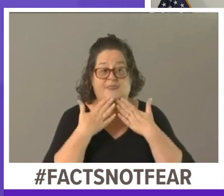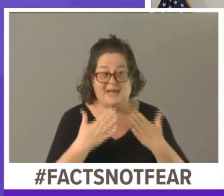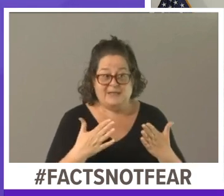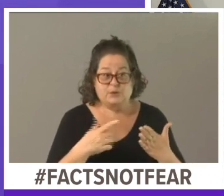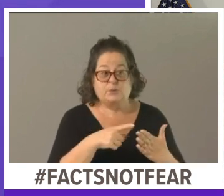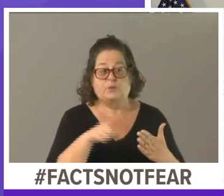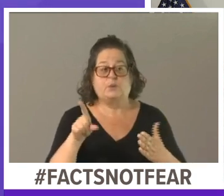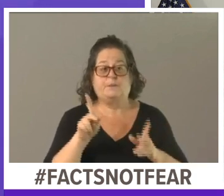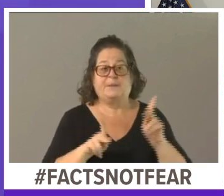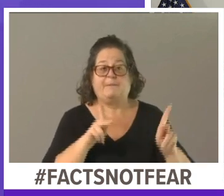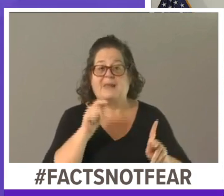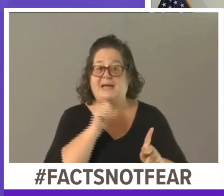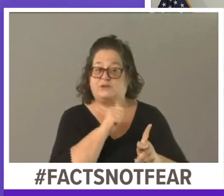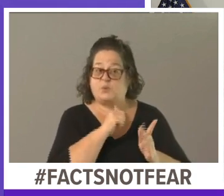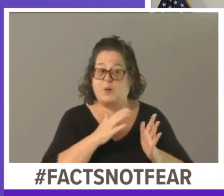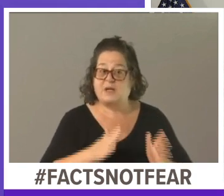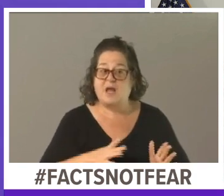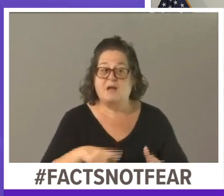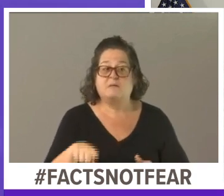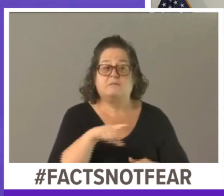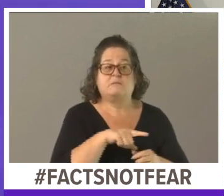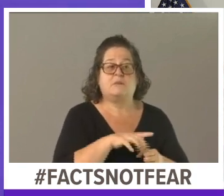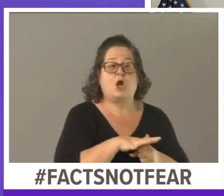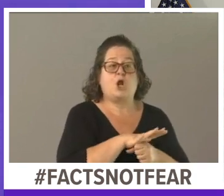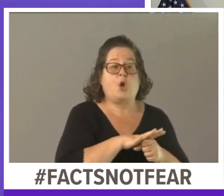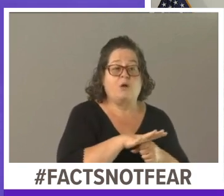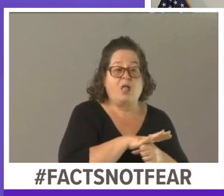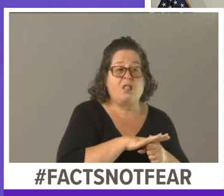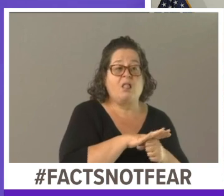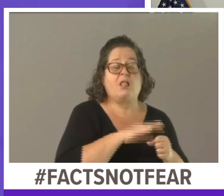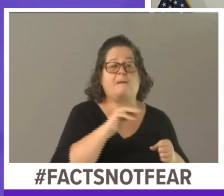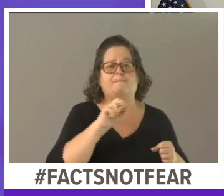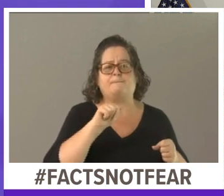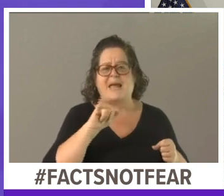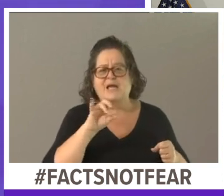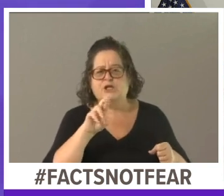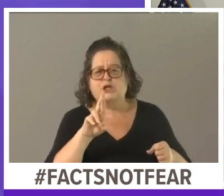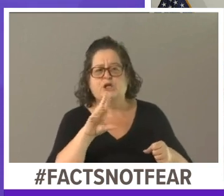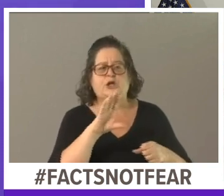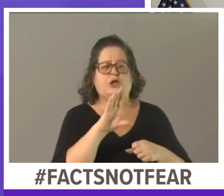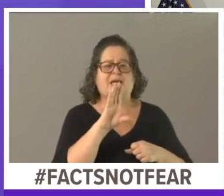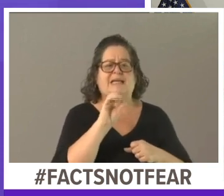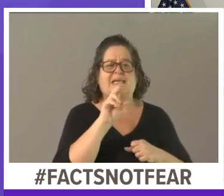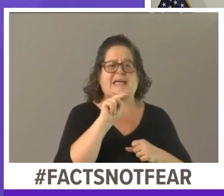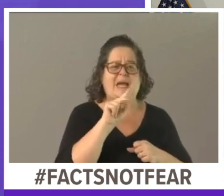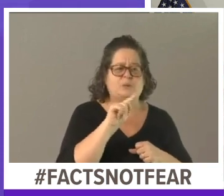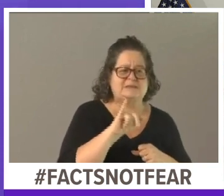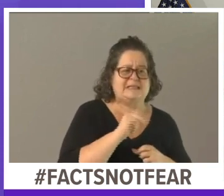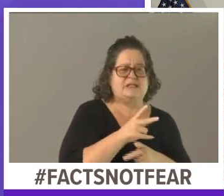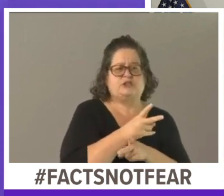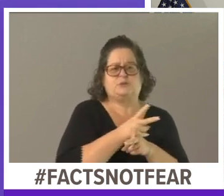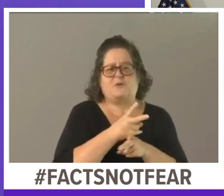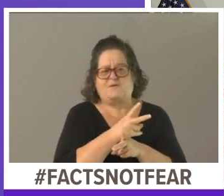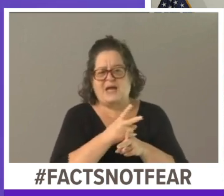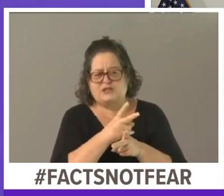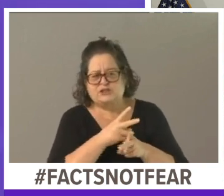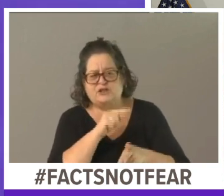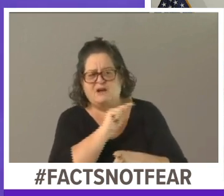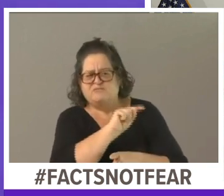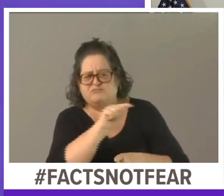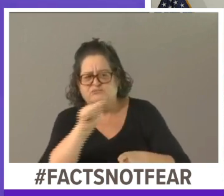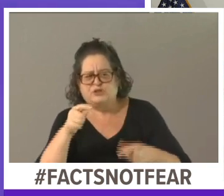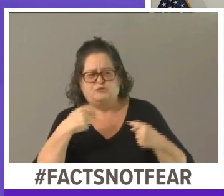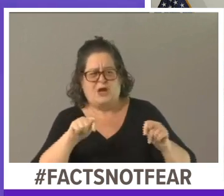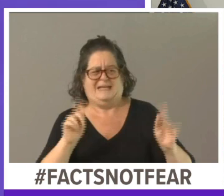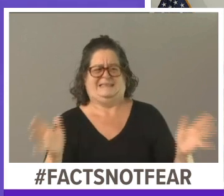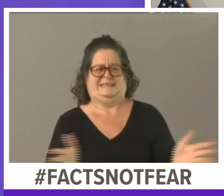Arizonans, to our local mayors and county supervisors. This effort to get people wearing a mask